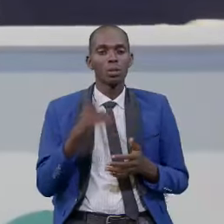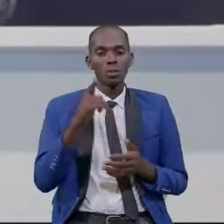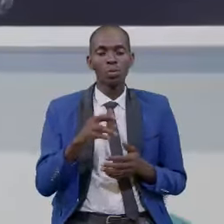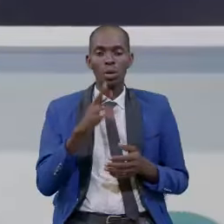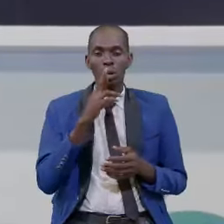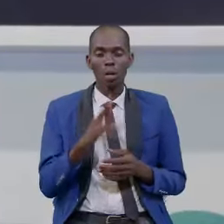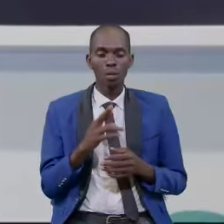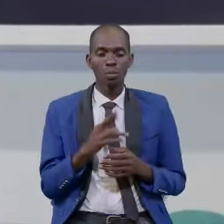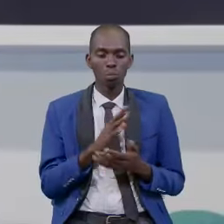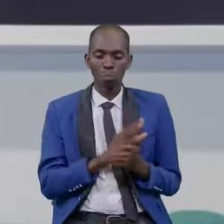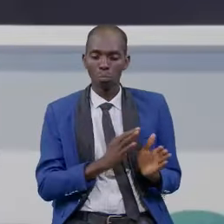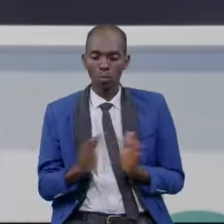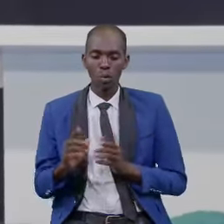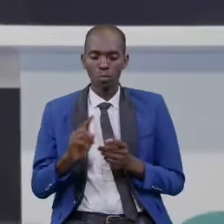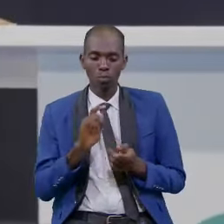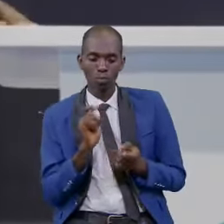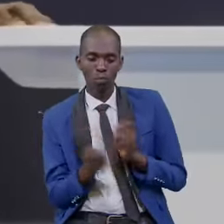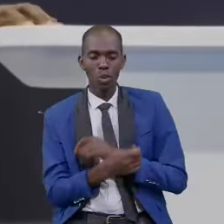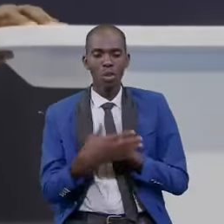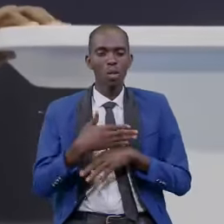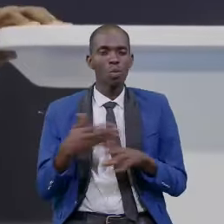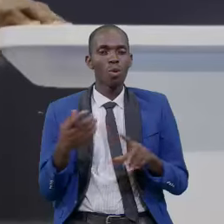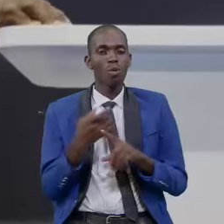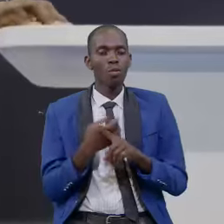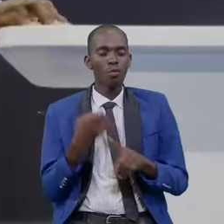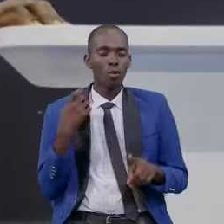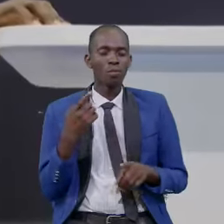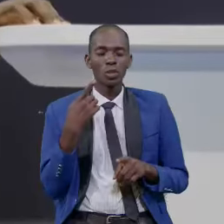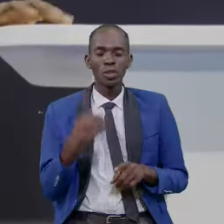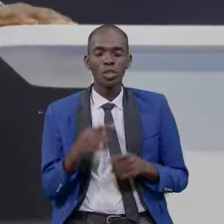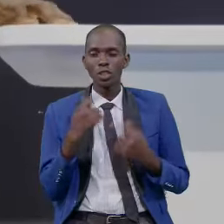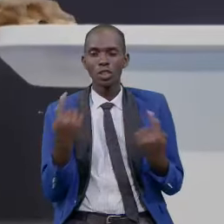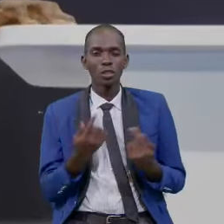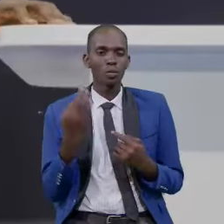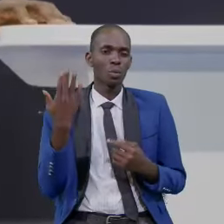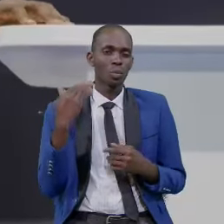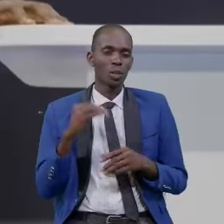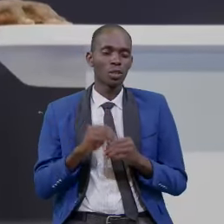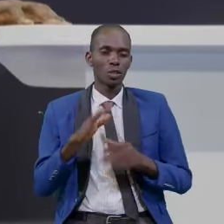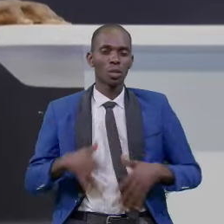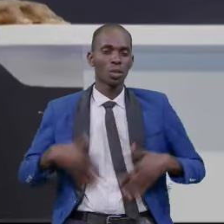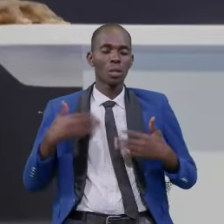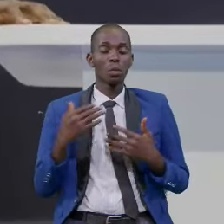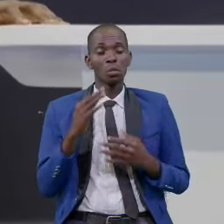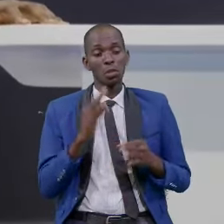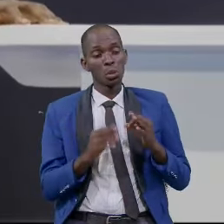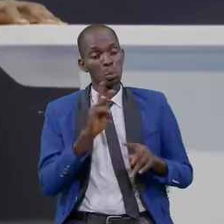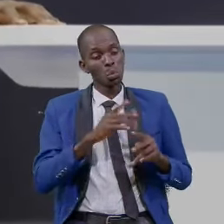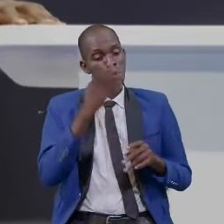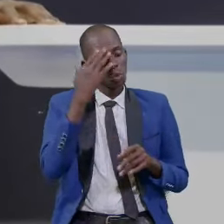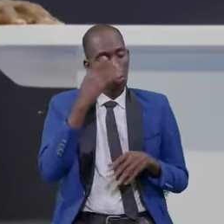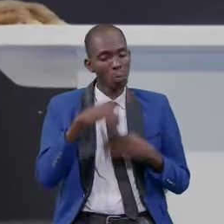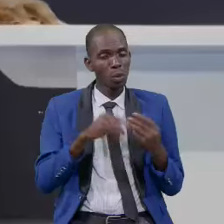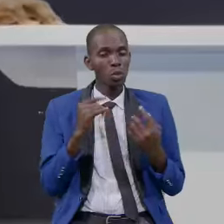the sins of your life. Whether people know it or not, you are the only one that know